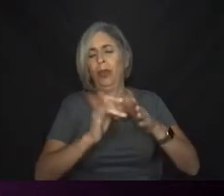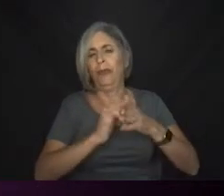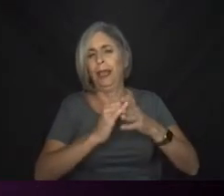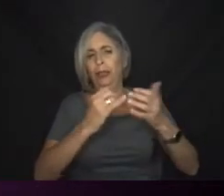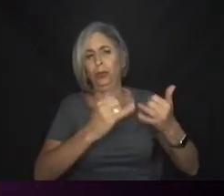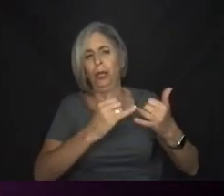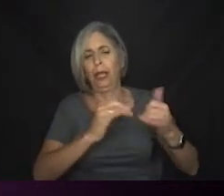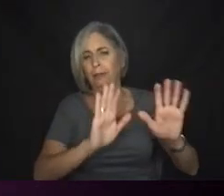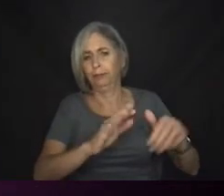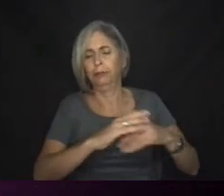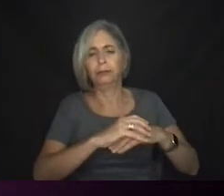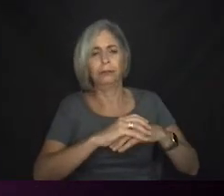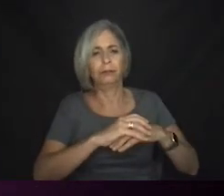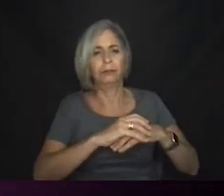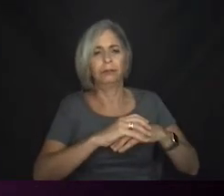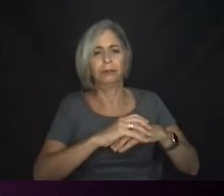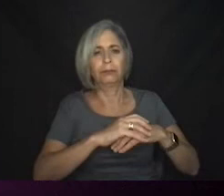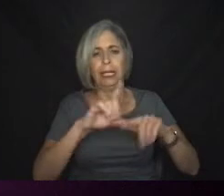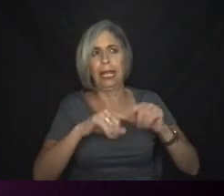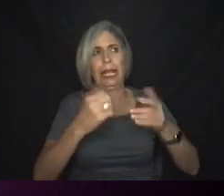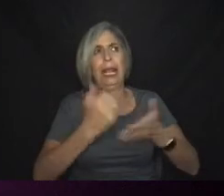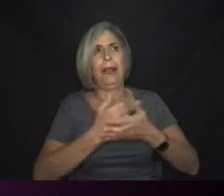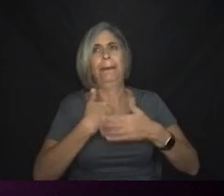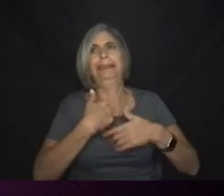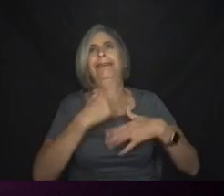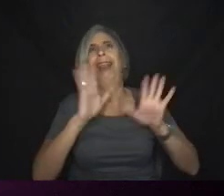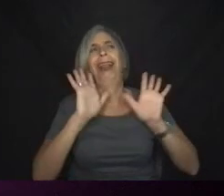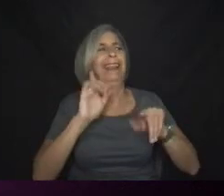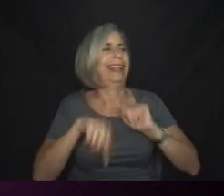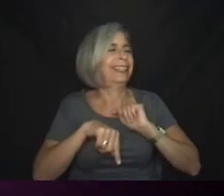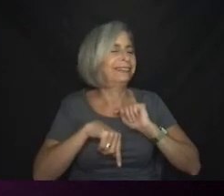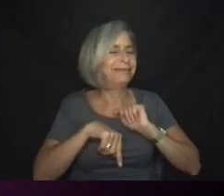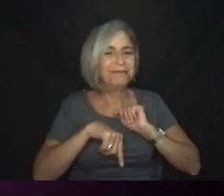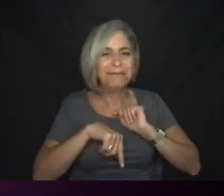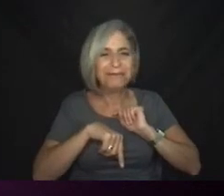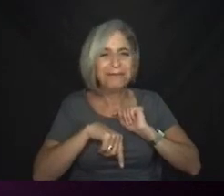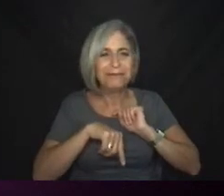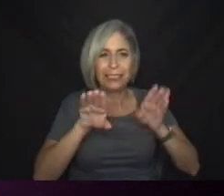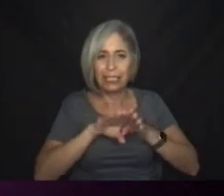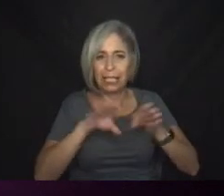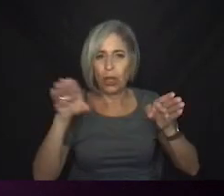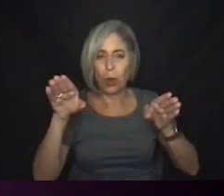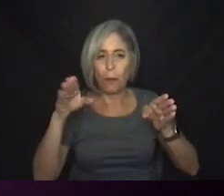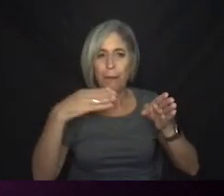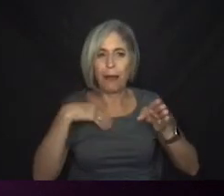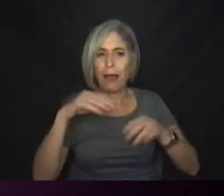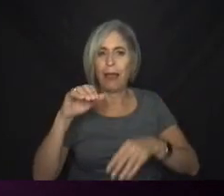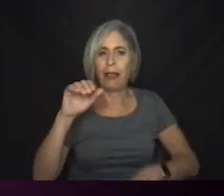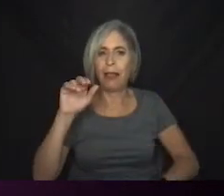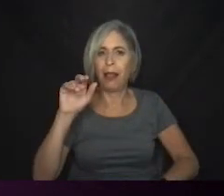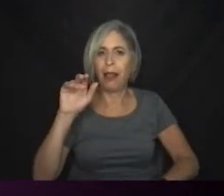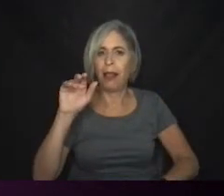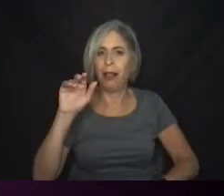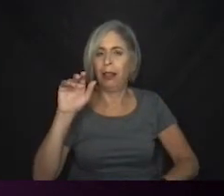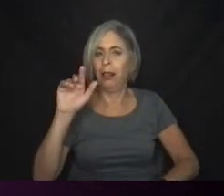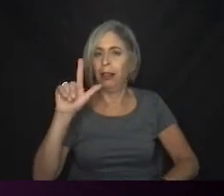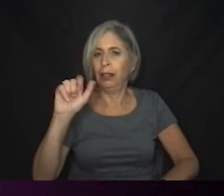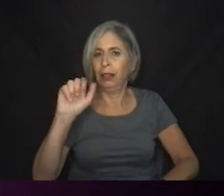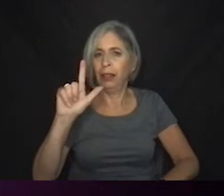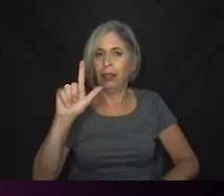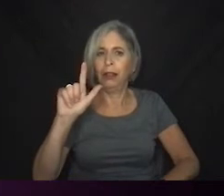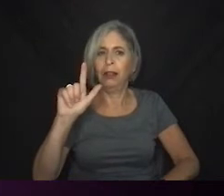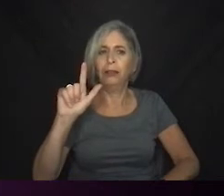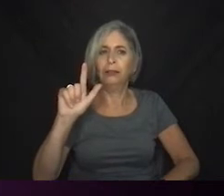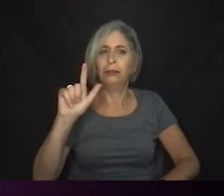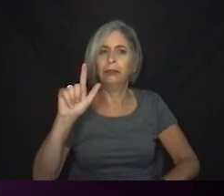today. I can't help myself. So let's open my lol folder here with my code